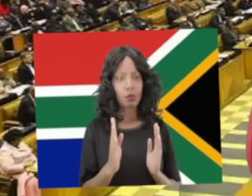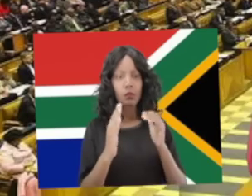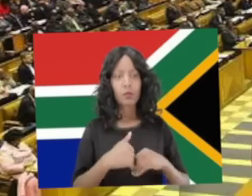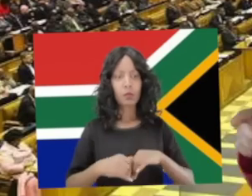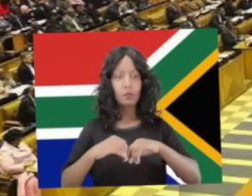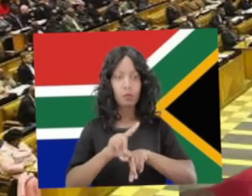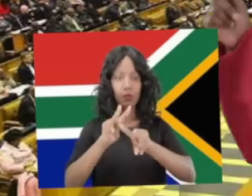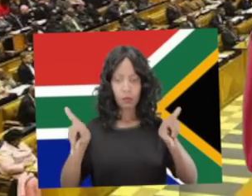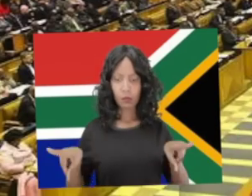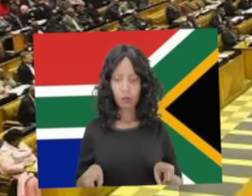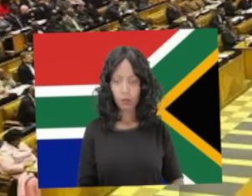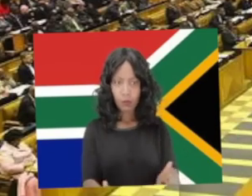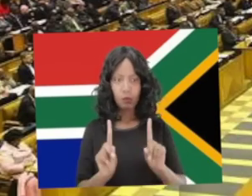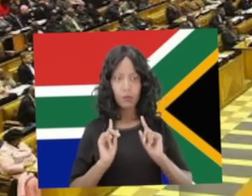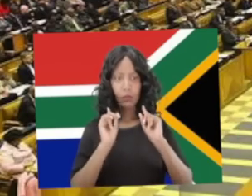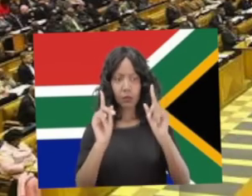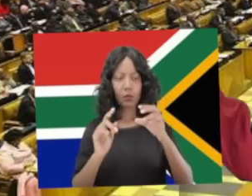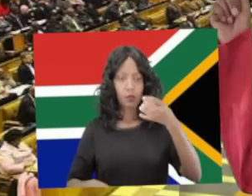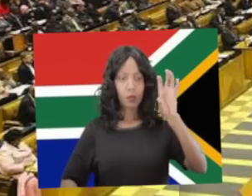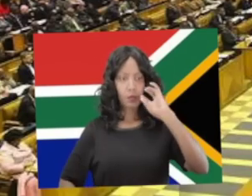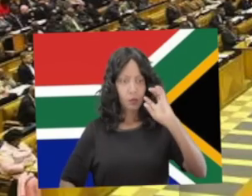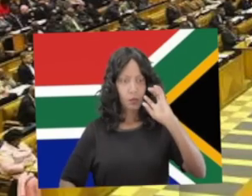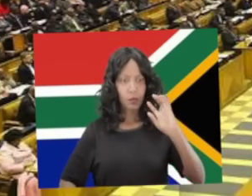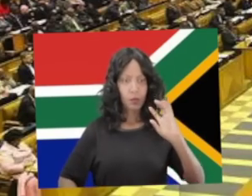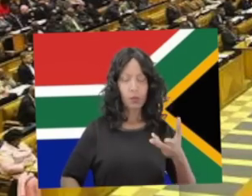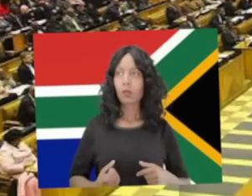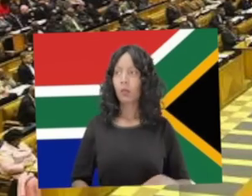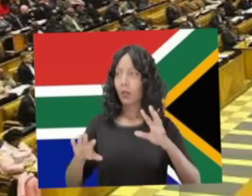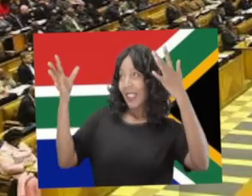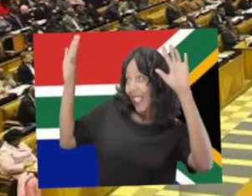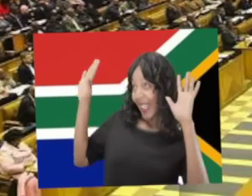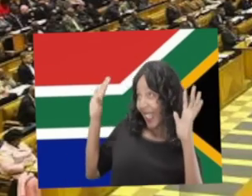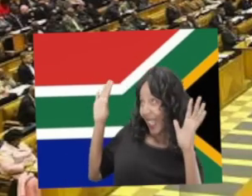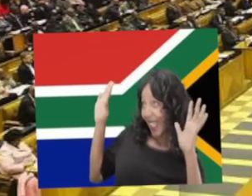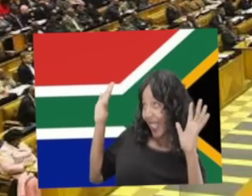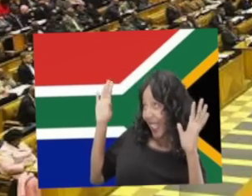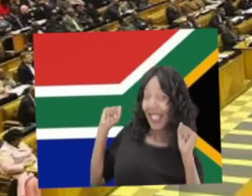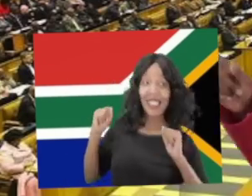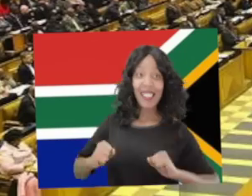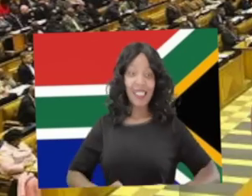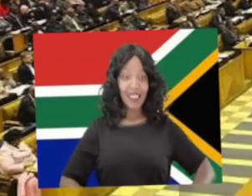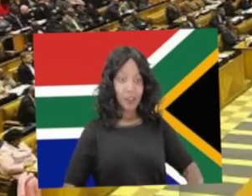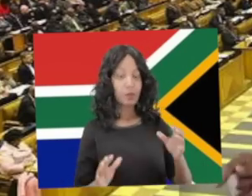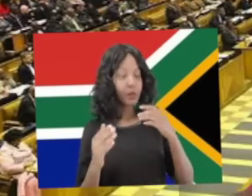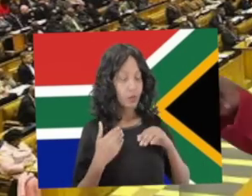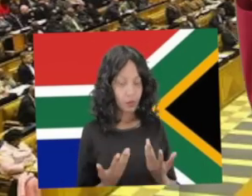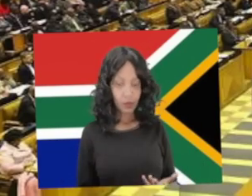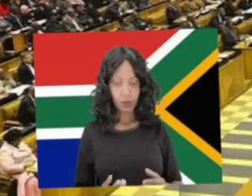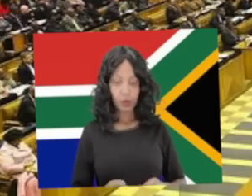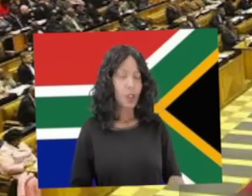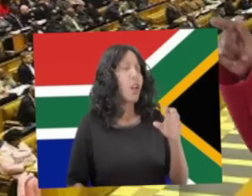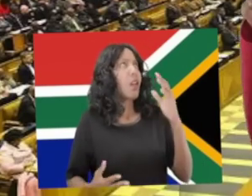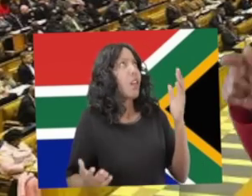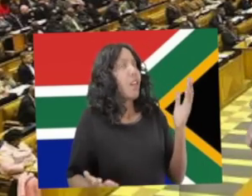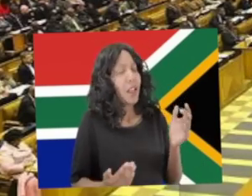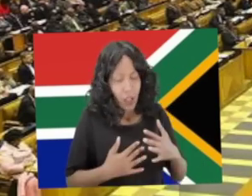have already given them money for tenders. They must go and buy their own condoms. We need condoms that people can